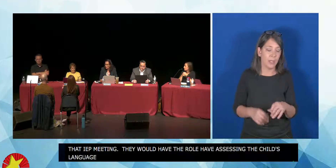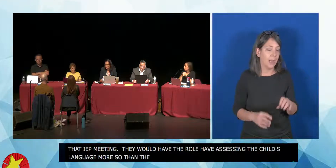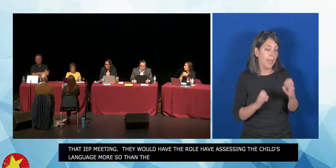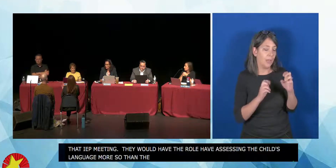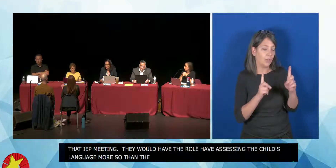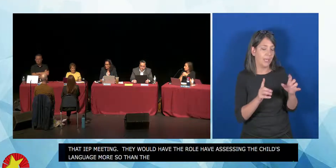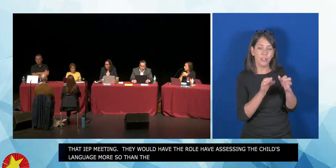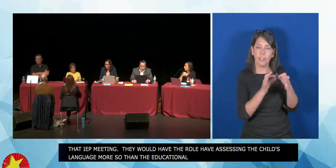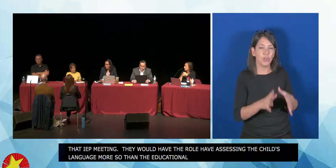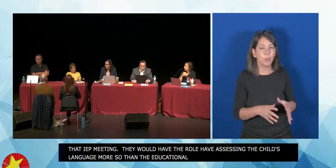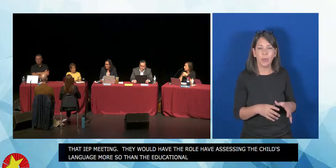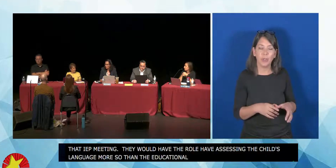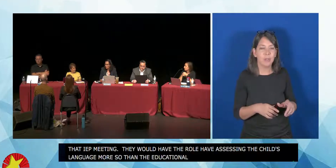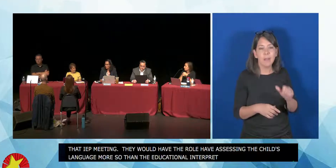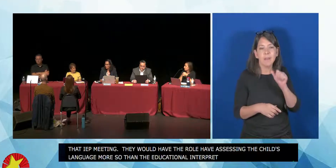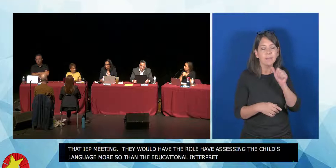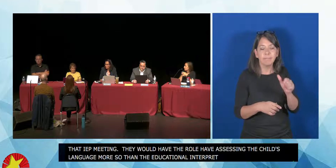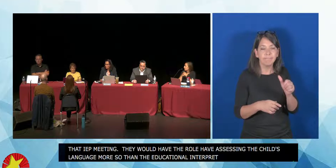would.